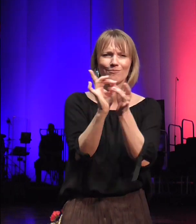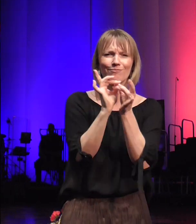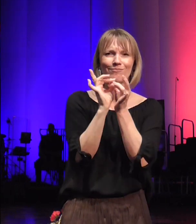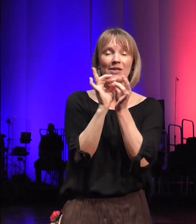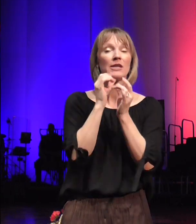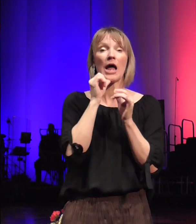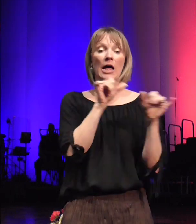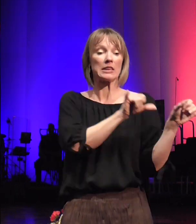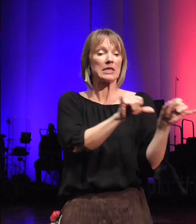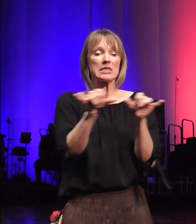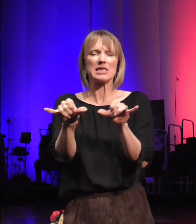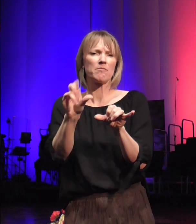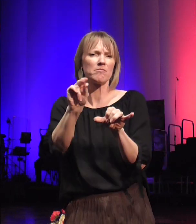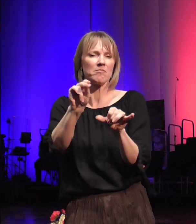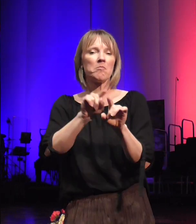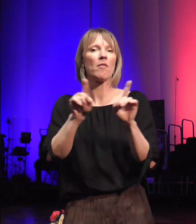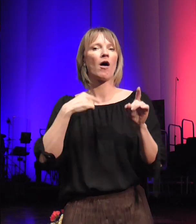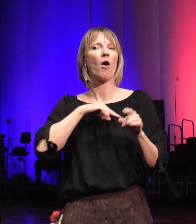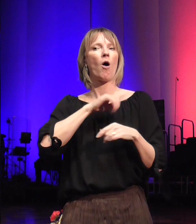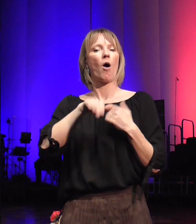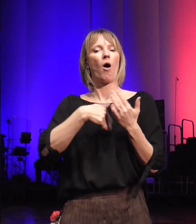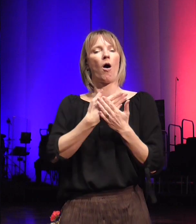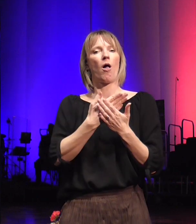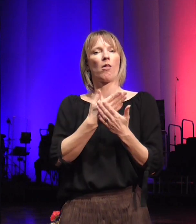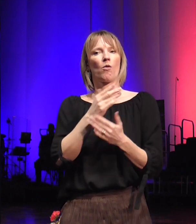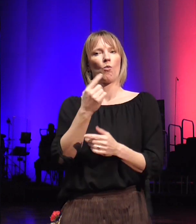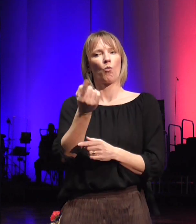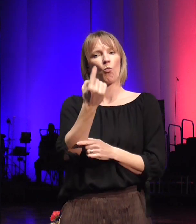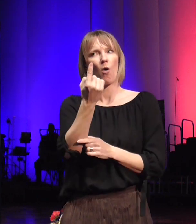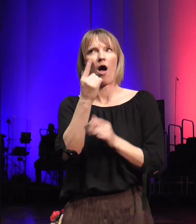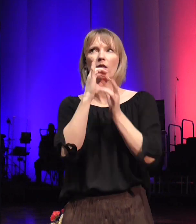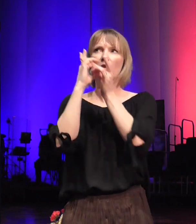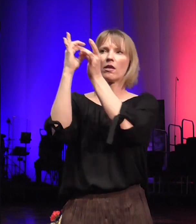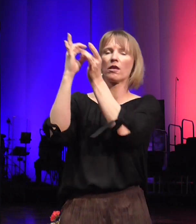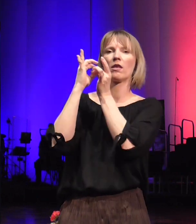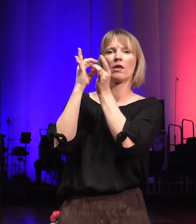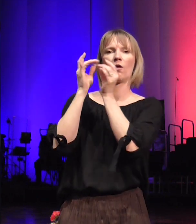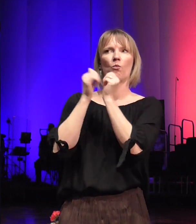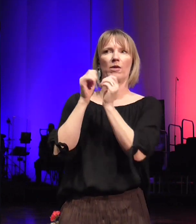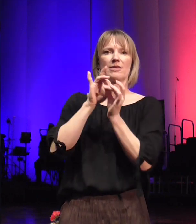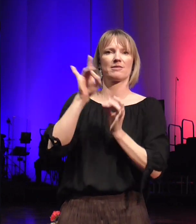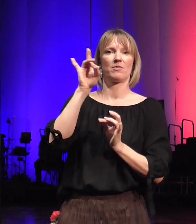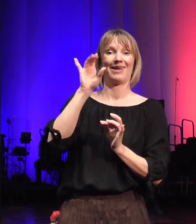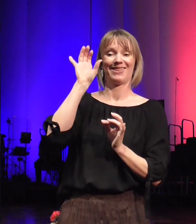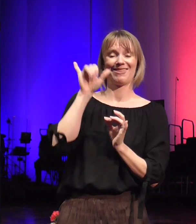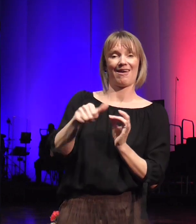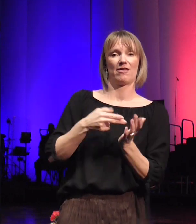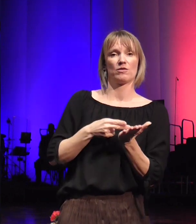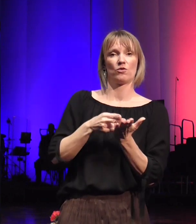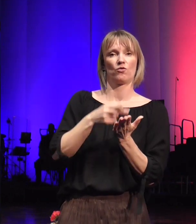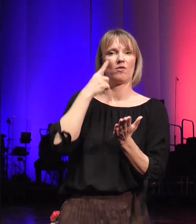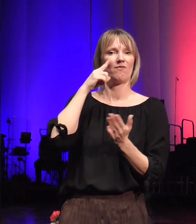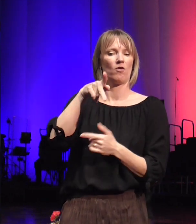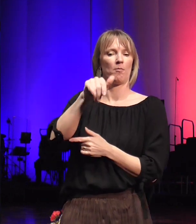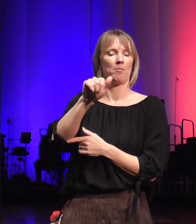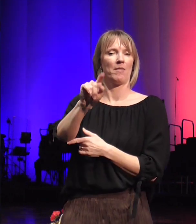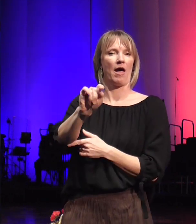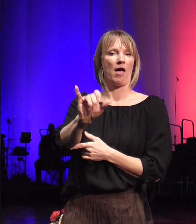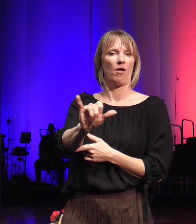Not the same, but we are all one with Spirit. And that is the truth for Pat